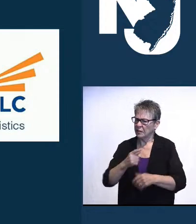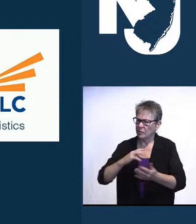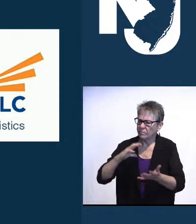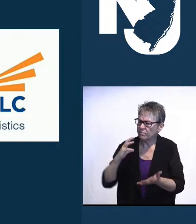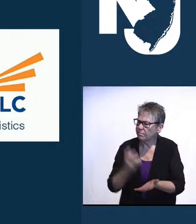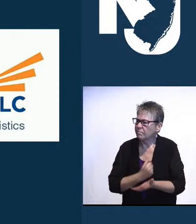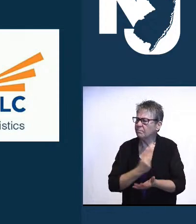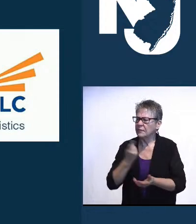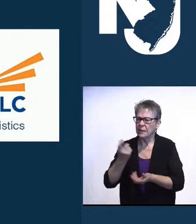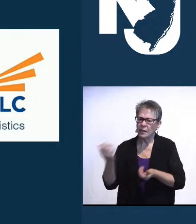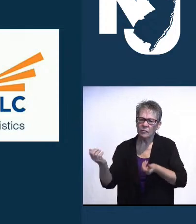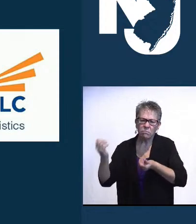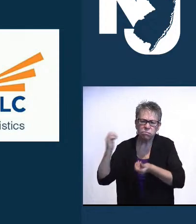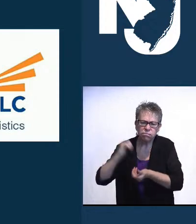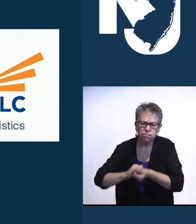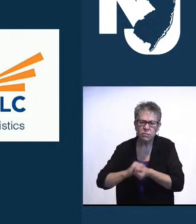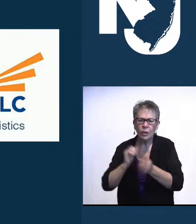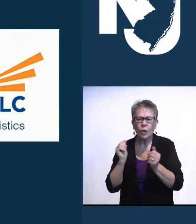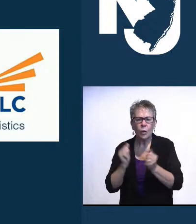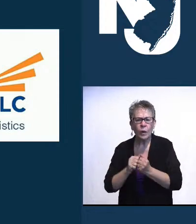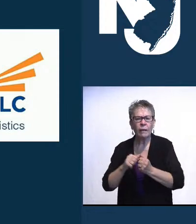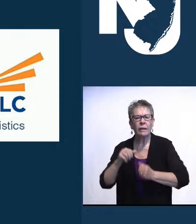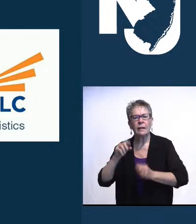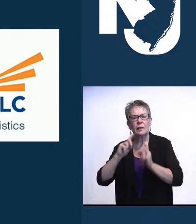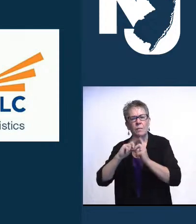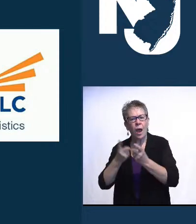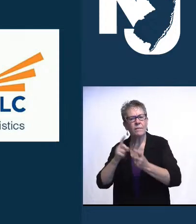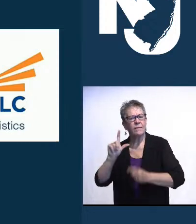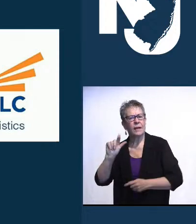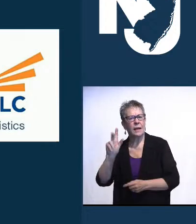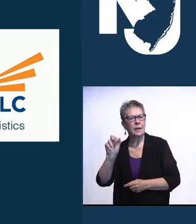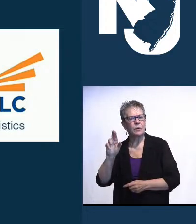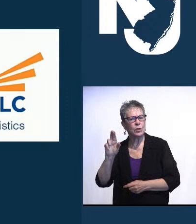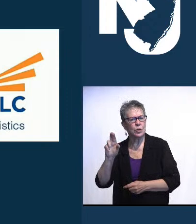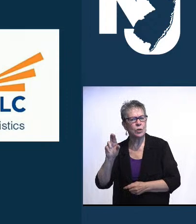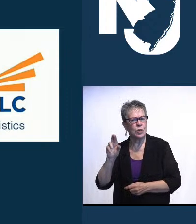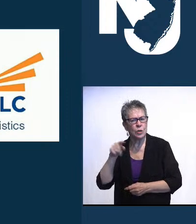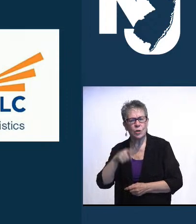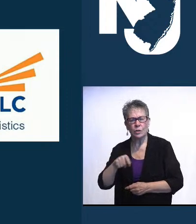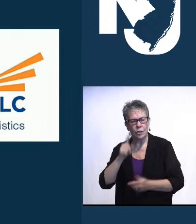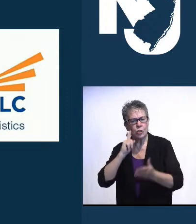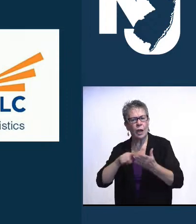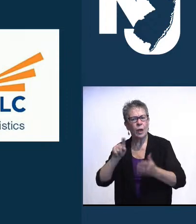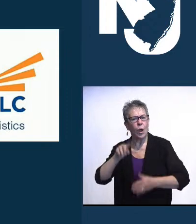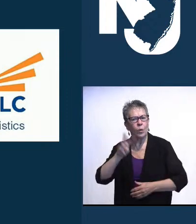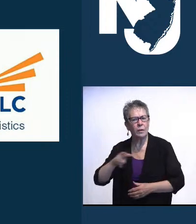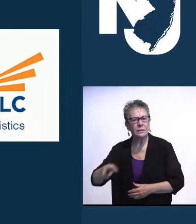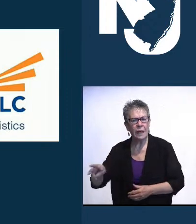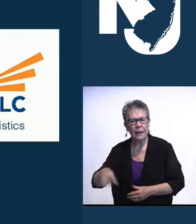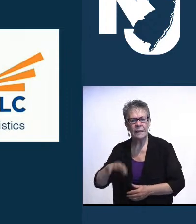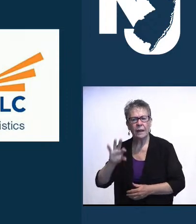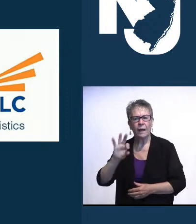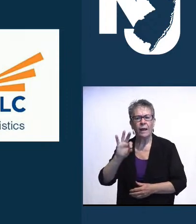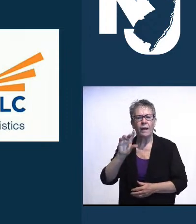website. It is fleet3, the number 3, pl.com.